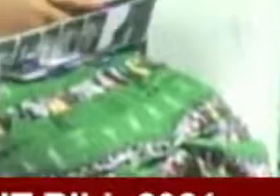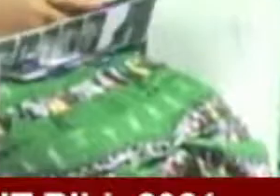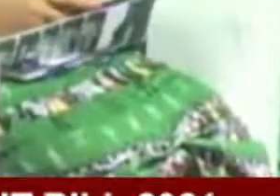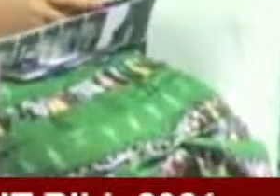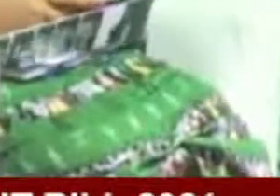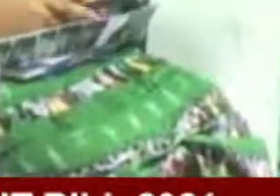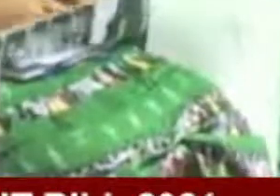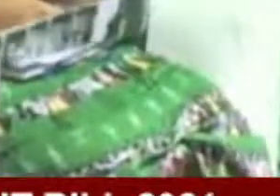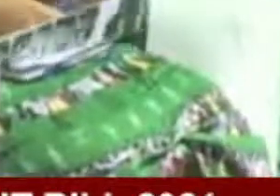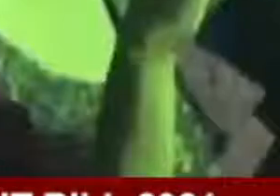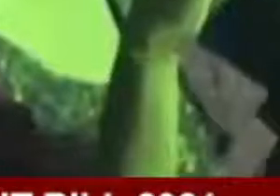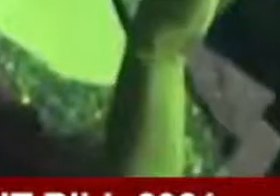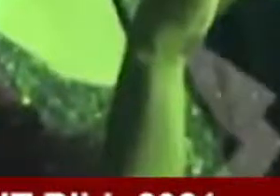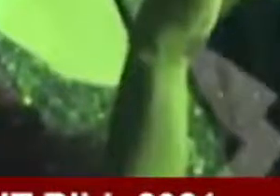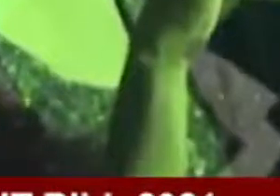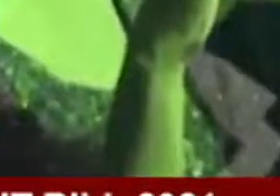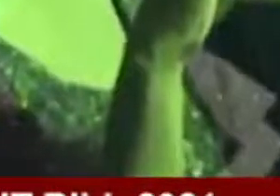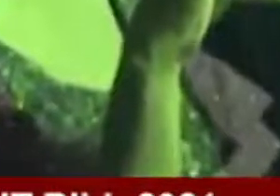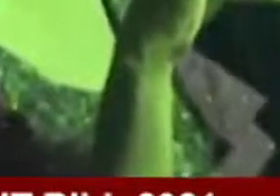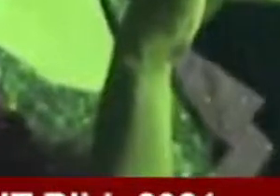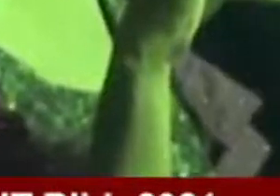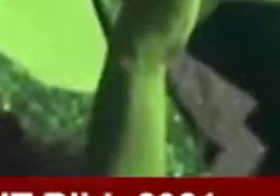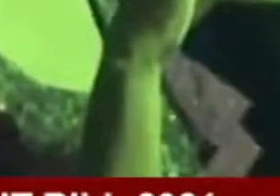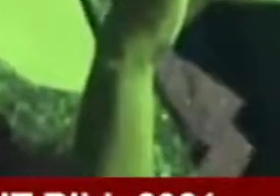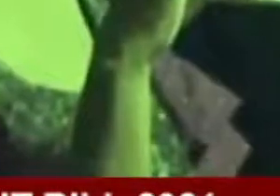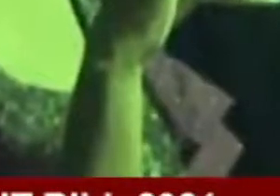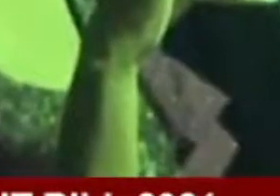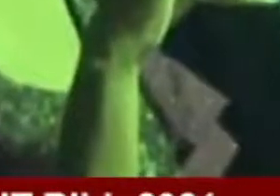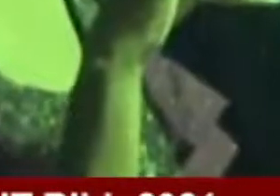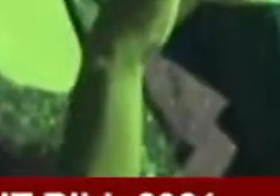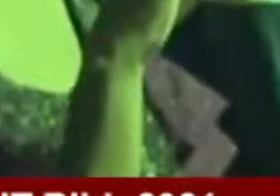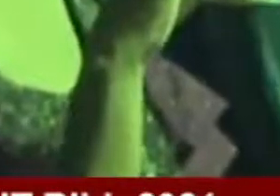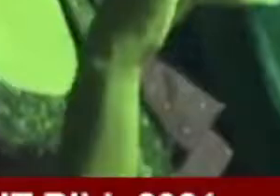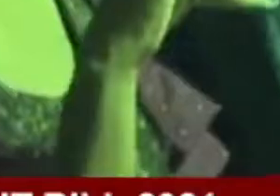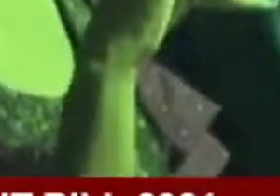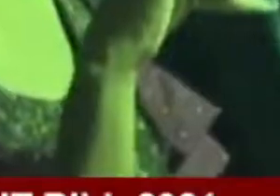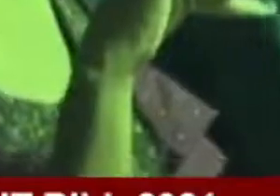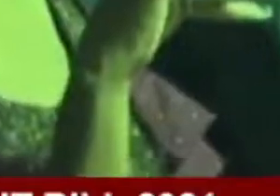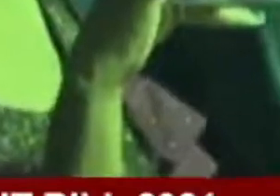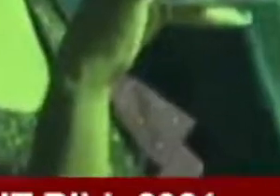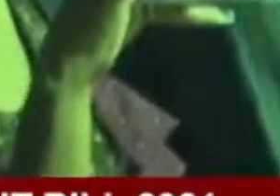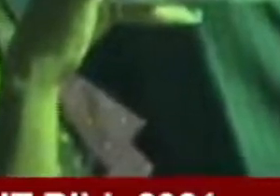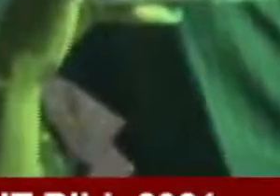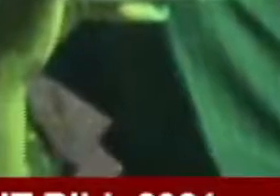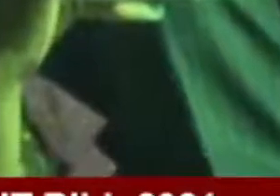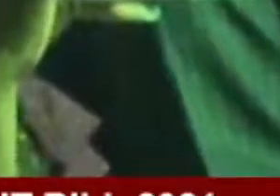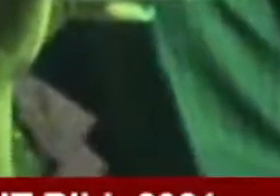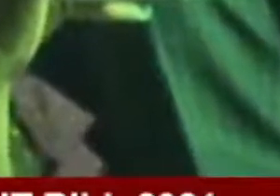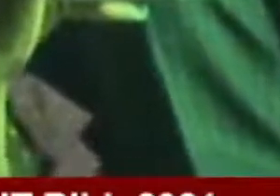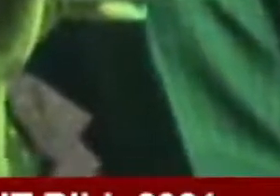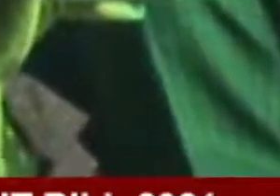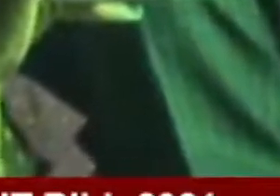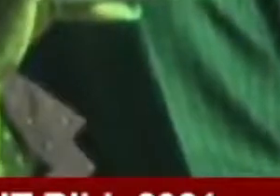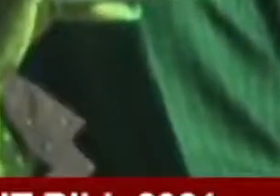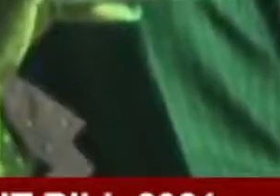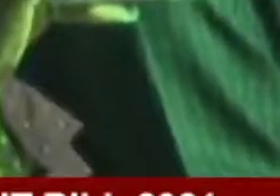do not just APC, but the total, totality of Nigerians good. Let them override the president,